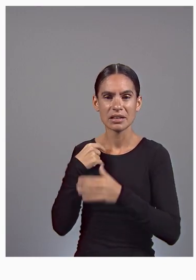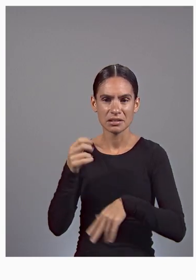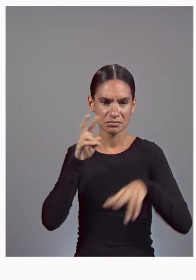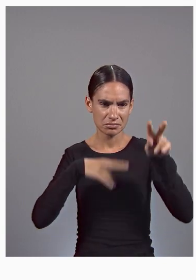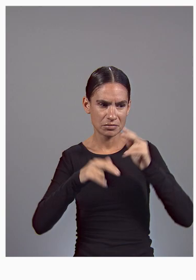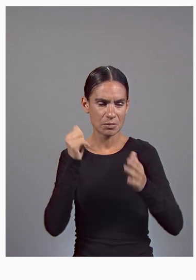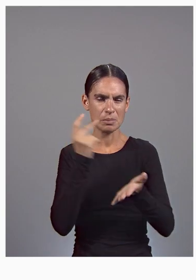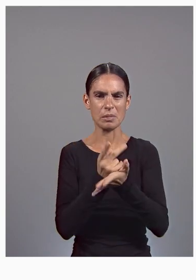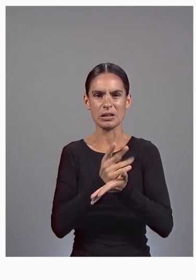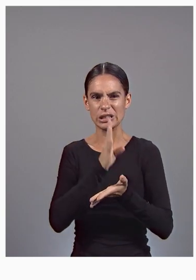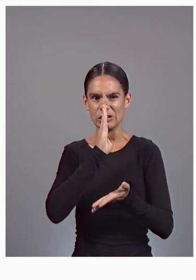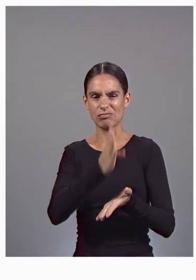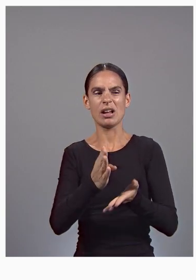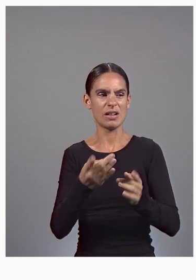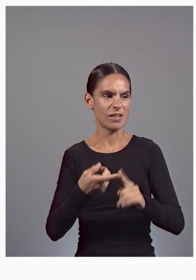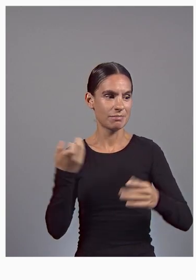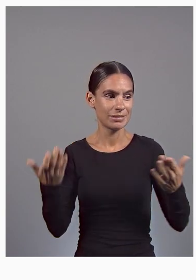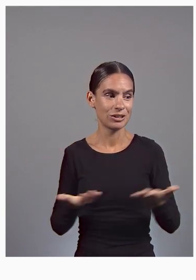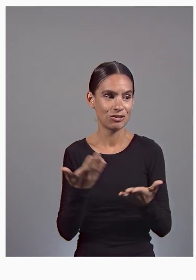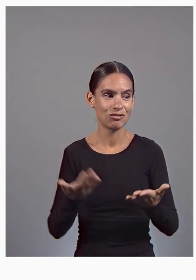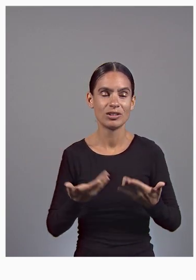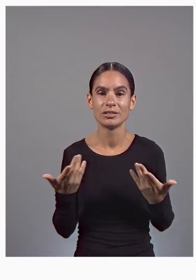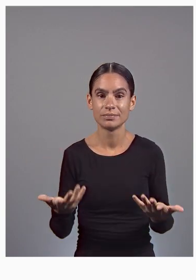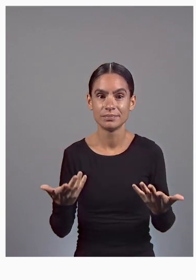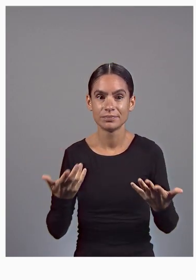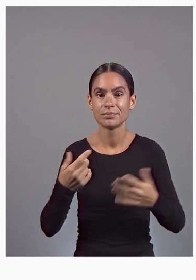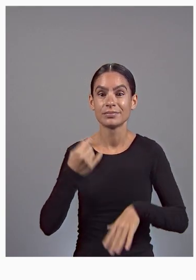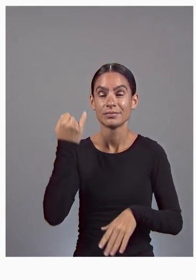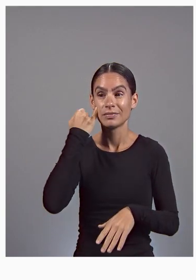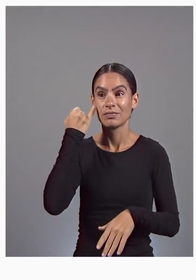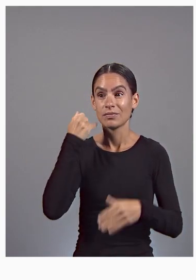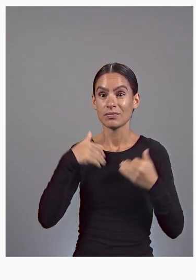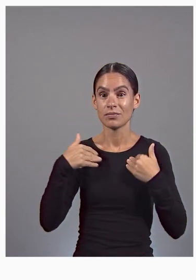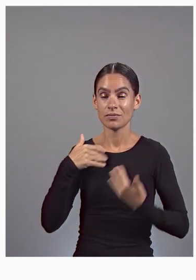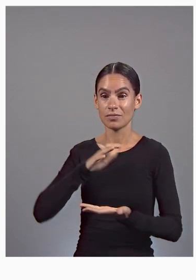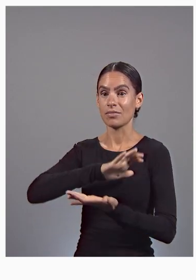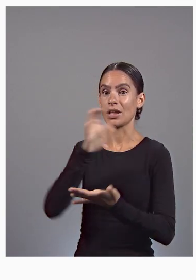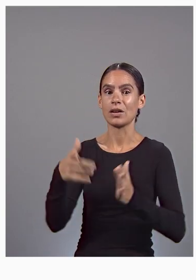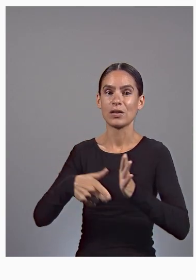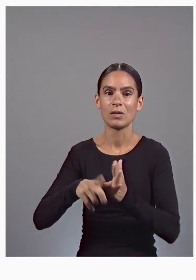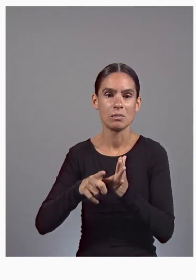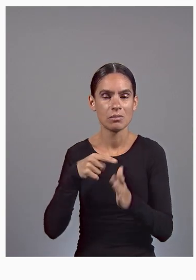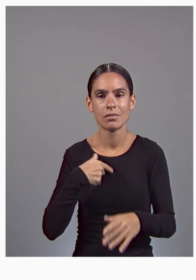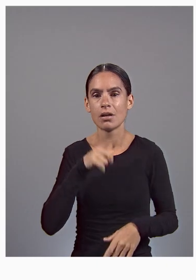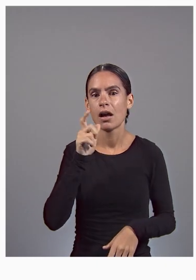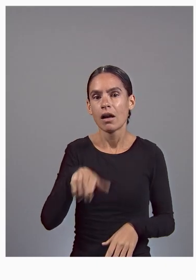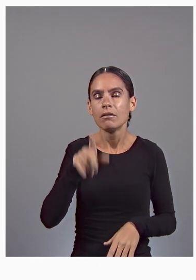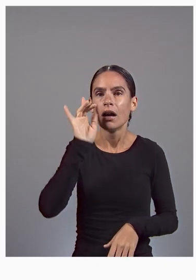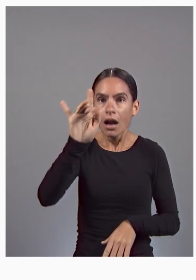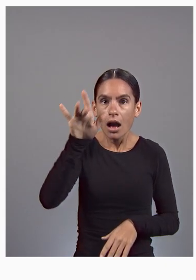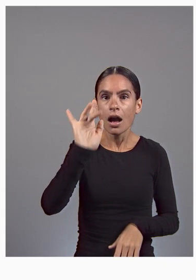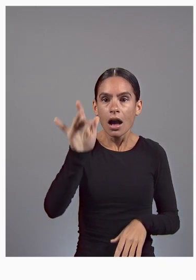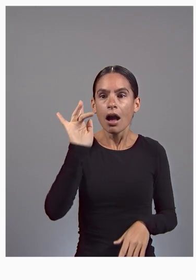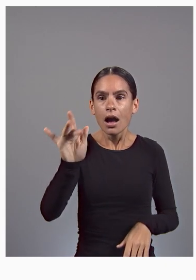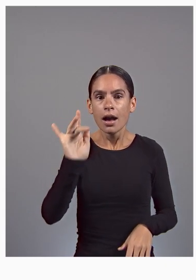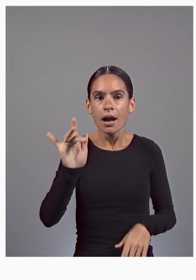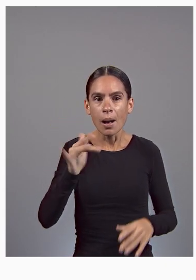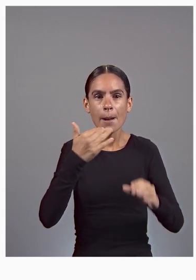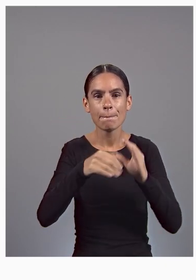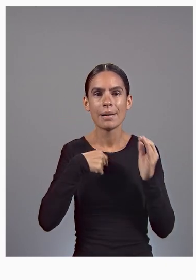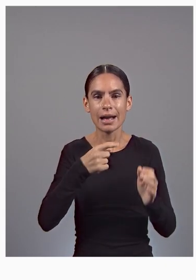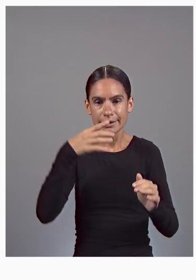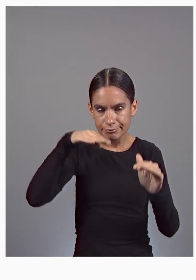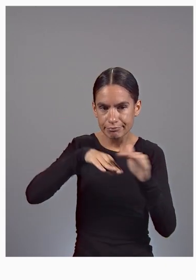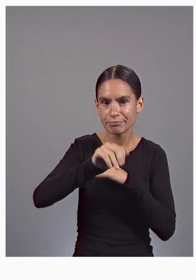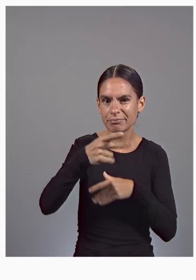here. And if I have a pile of requests to review, I don't have to click through individual emails. I can pop into the app and see everything